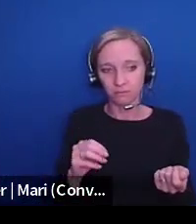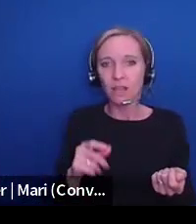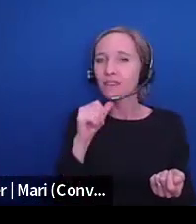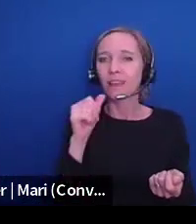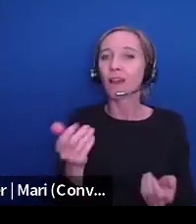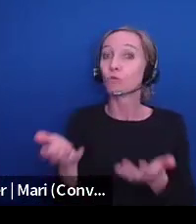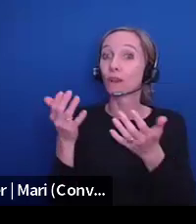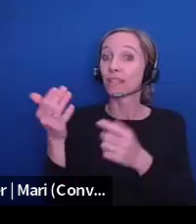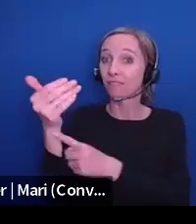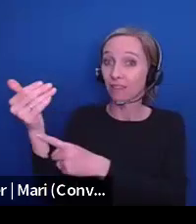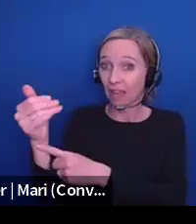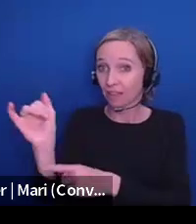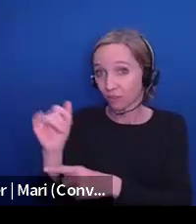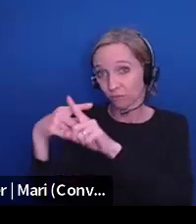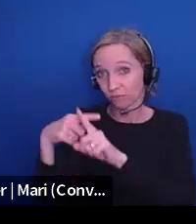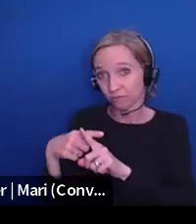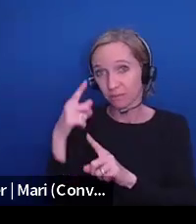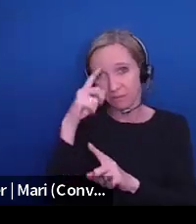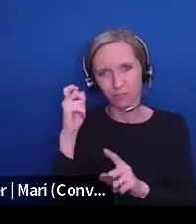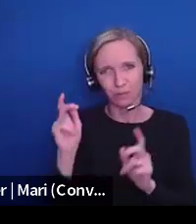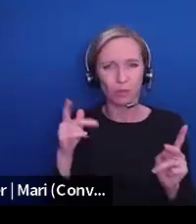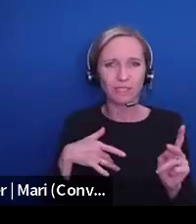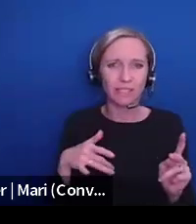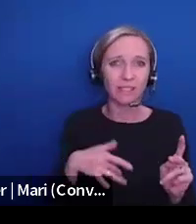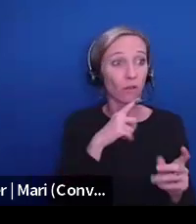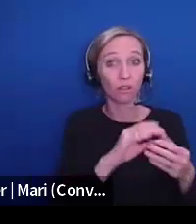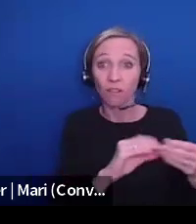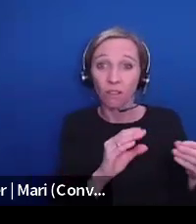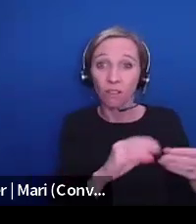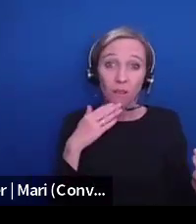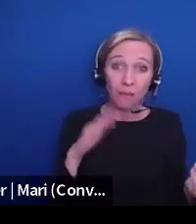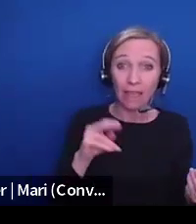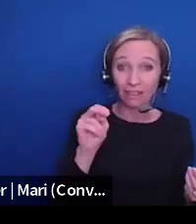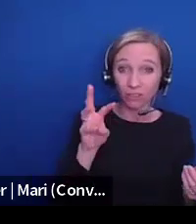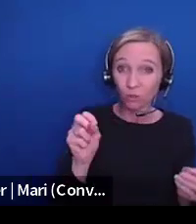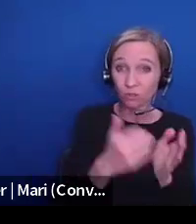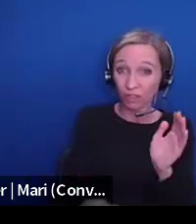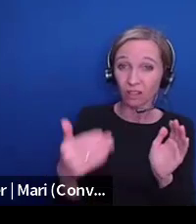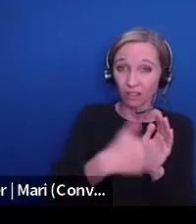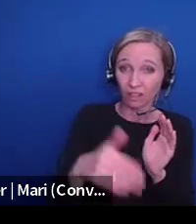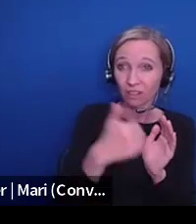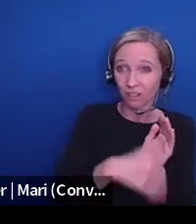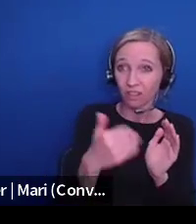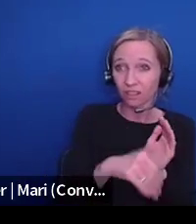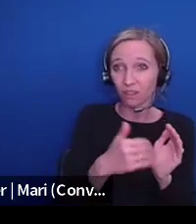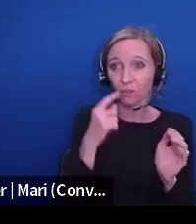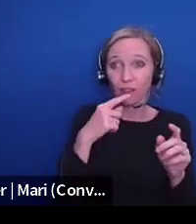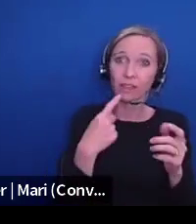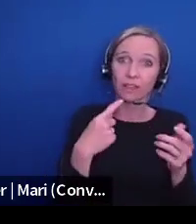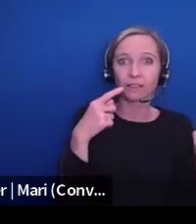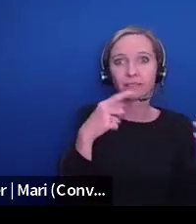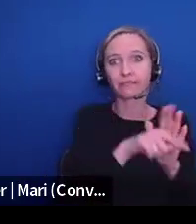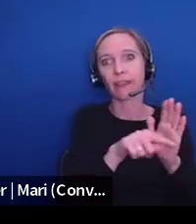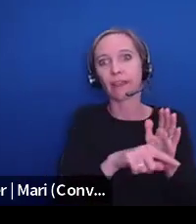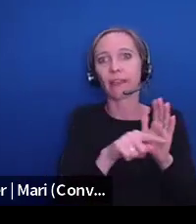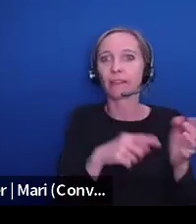with people who are kind of like, because people are kind of like sensitive with, oh, you're telling this again, and this is bad, and this is bad, you know, like people who may kind of think this is, you know, like